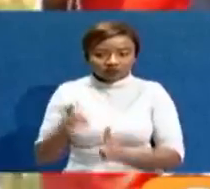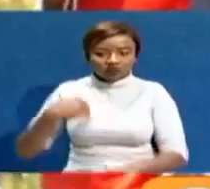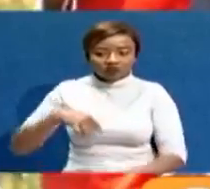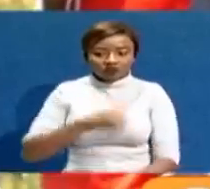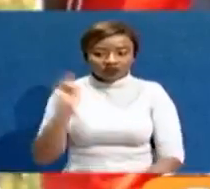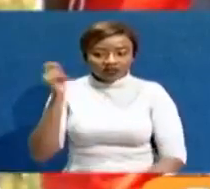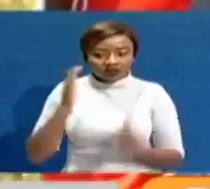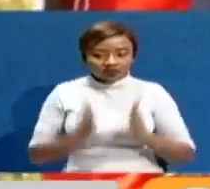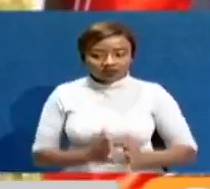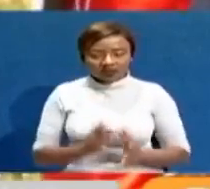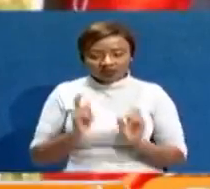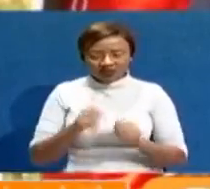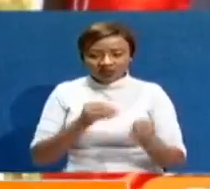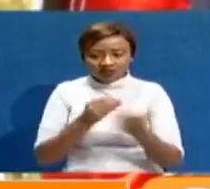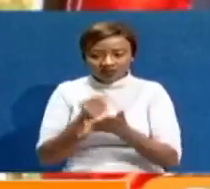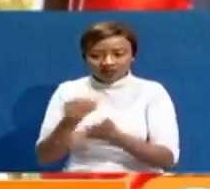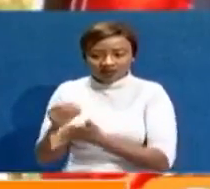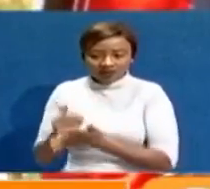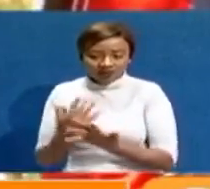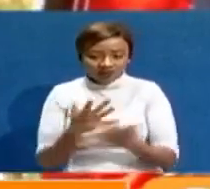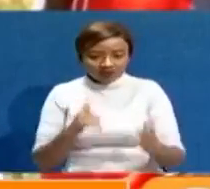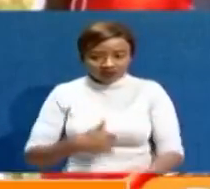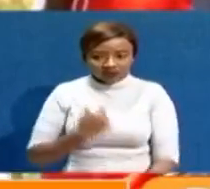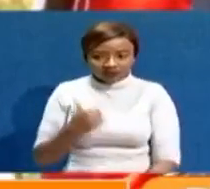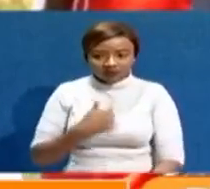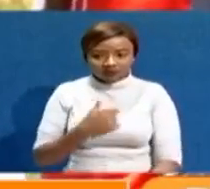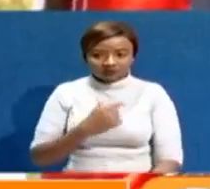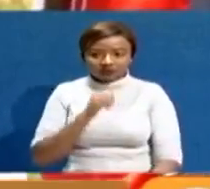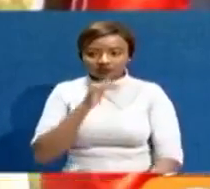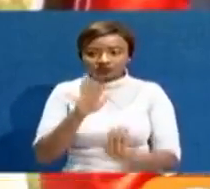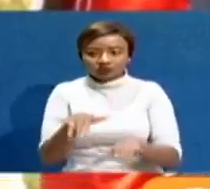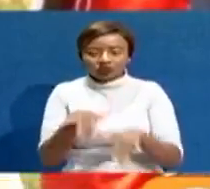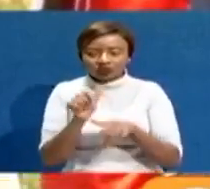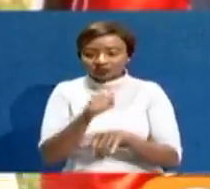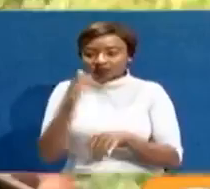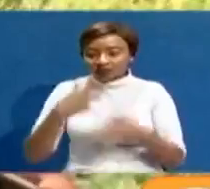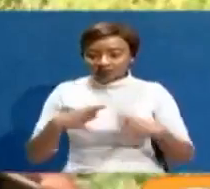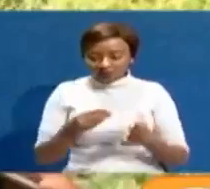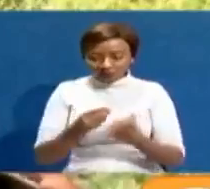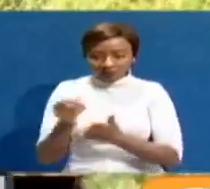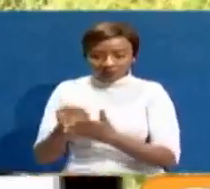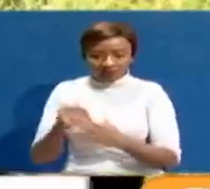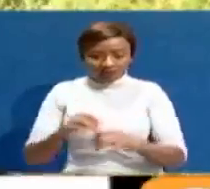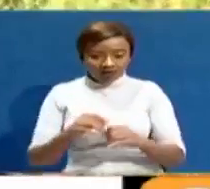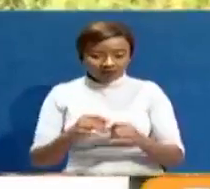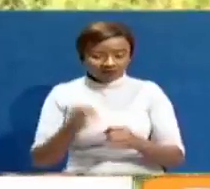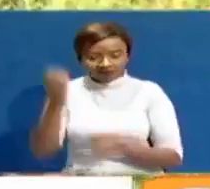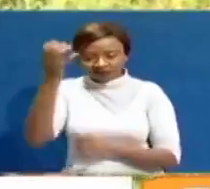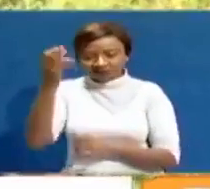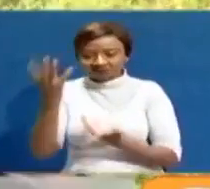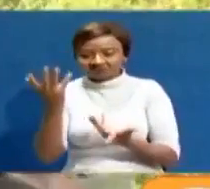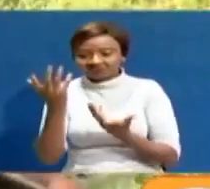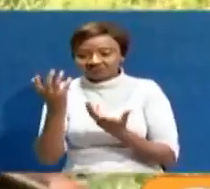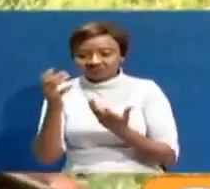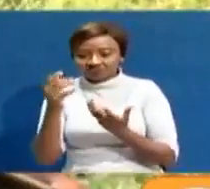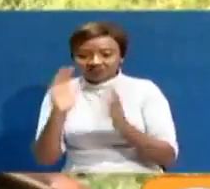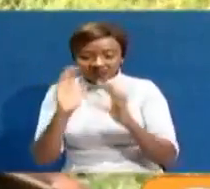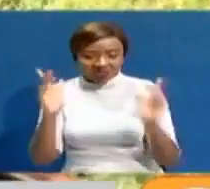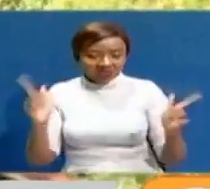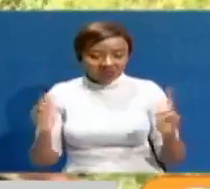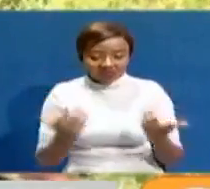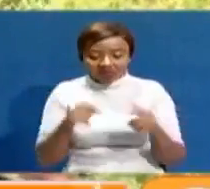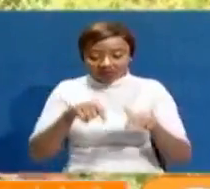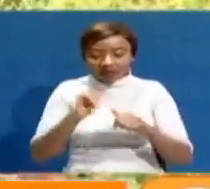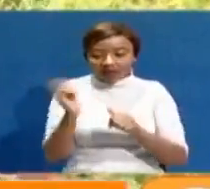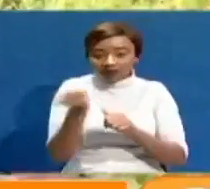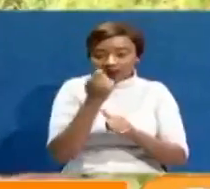tunaweza jinunulia. Sio kutarajia wale wafadhili wanaweza kununua hizi matinga kubwa kubwa. Kenya is developing so rapidly, and